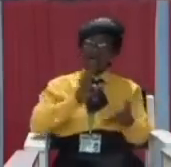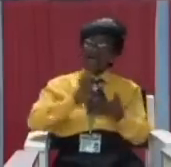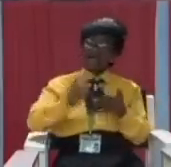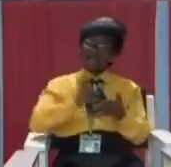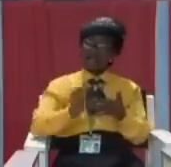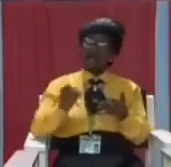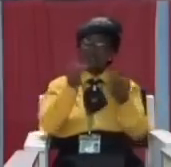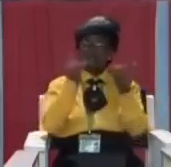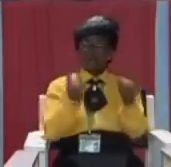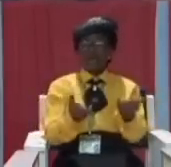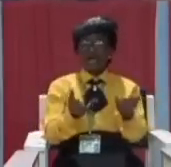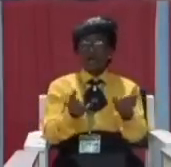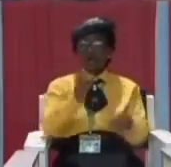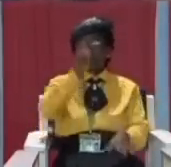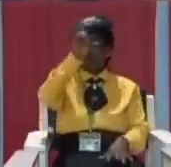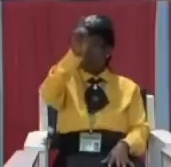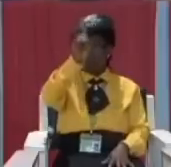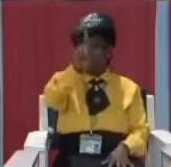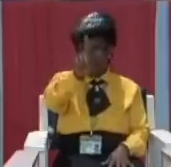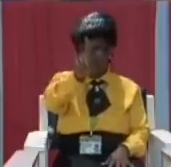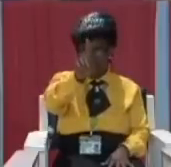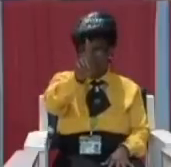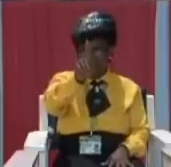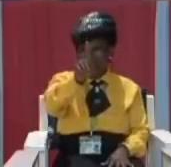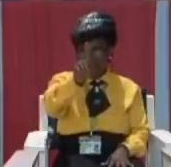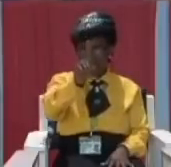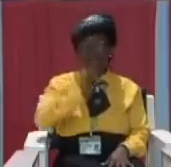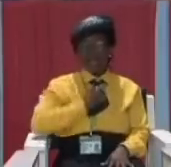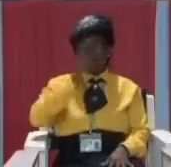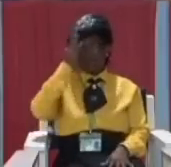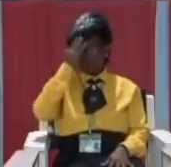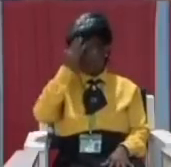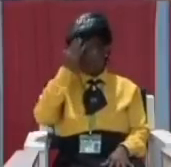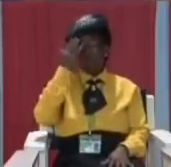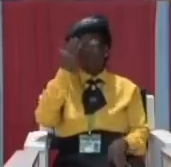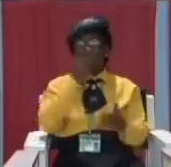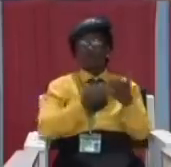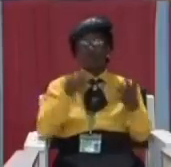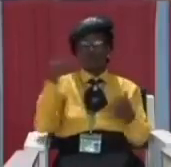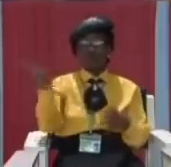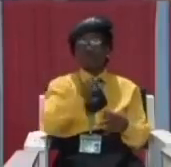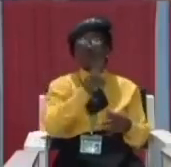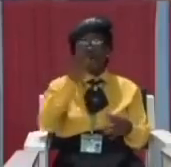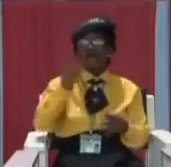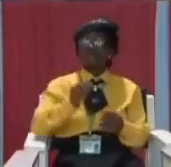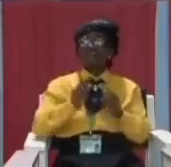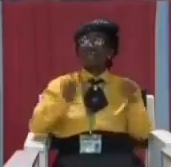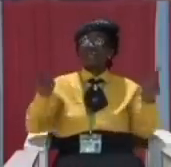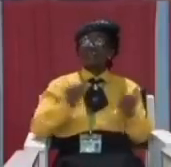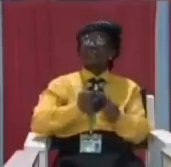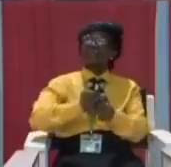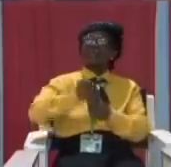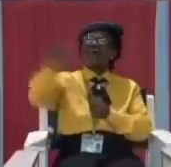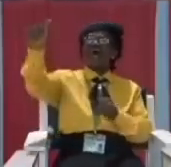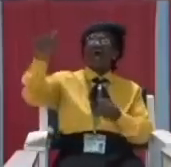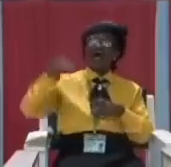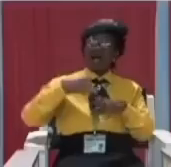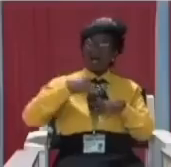And I know some of you are very far away, so you need to move now and begin to come.